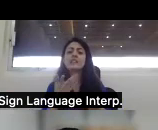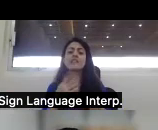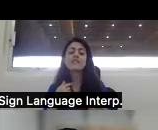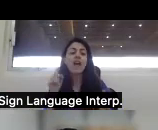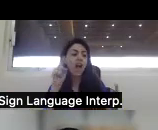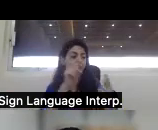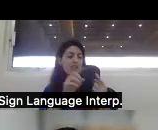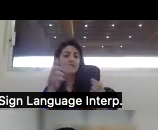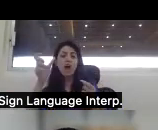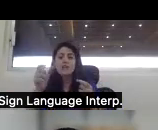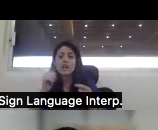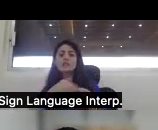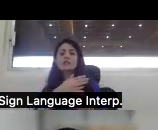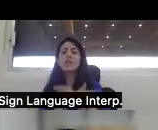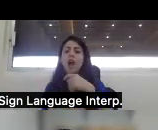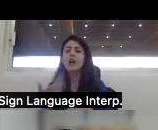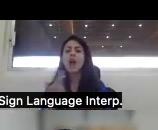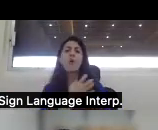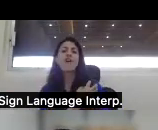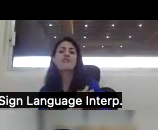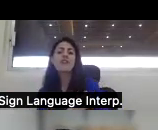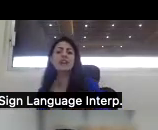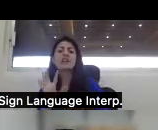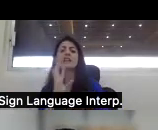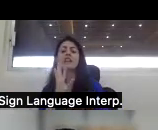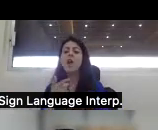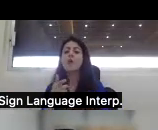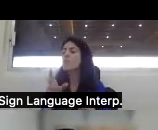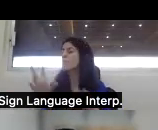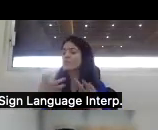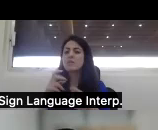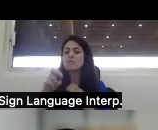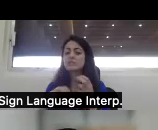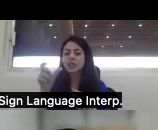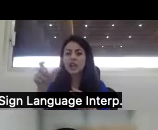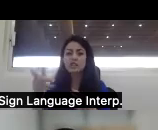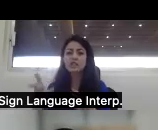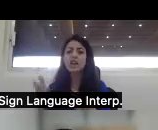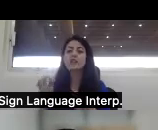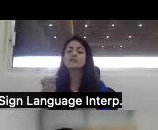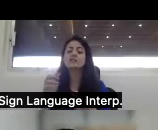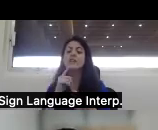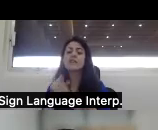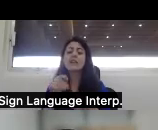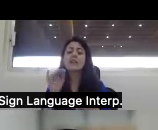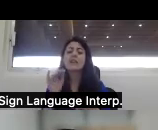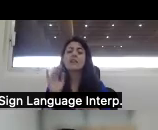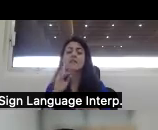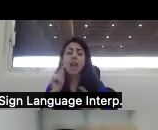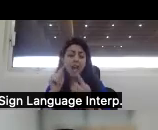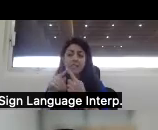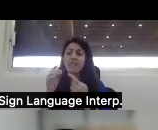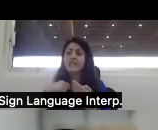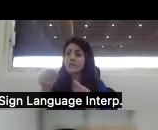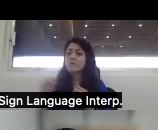anymore. And therefore, this constant recertification of social safety nets really ends up